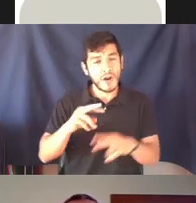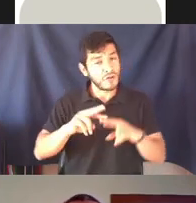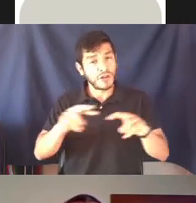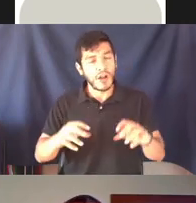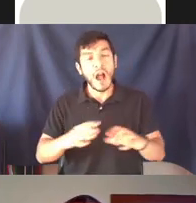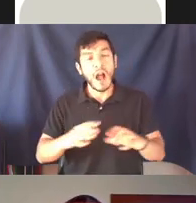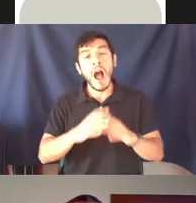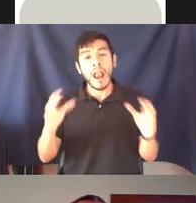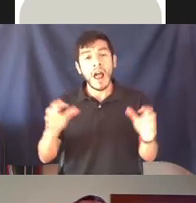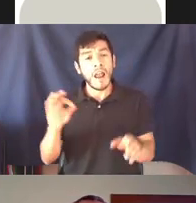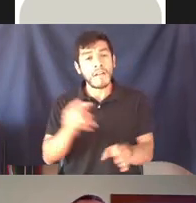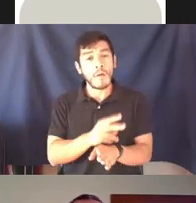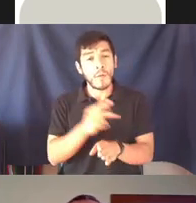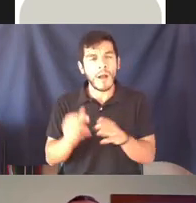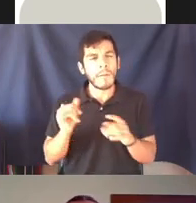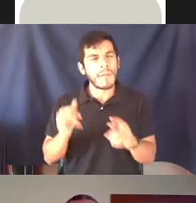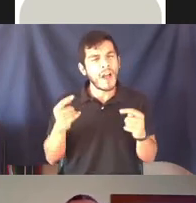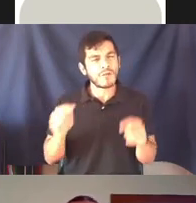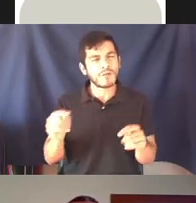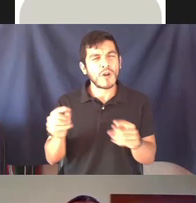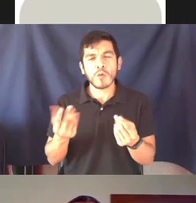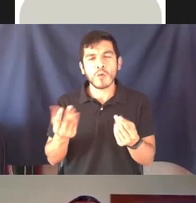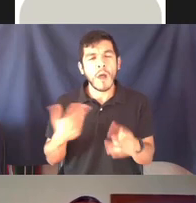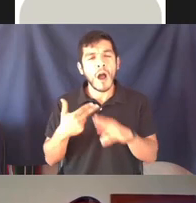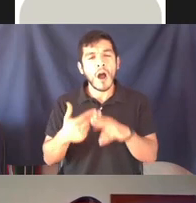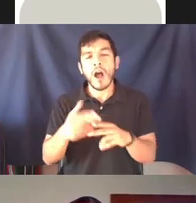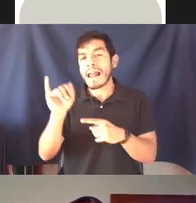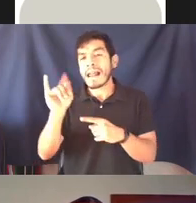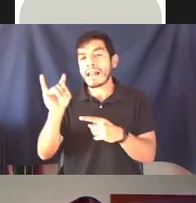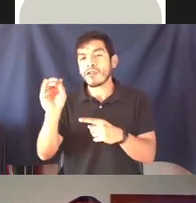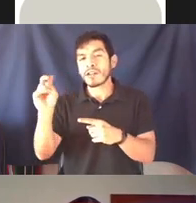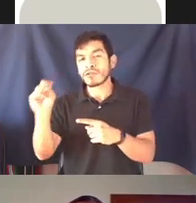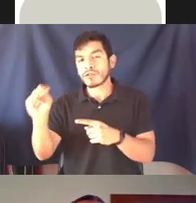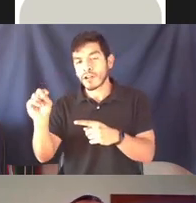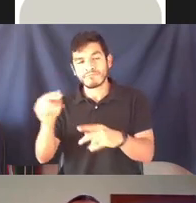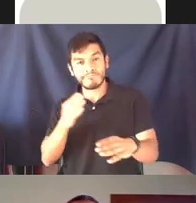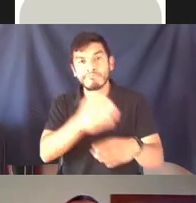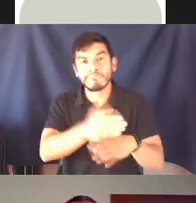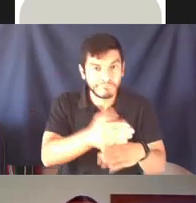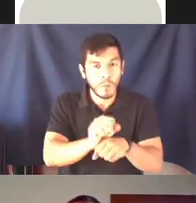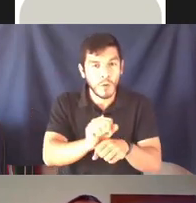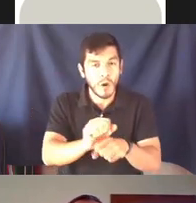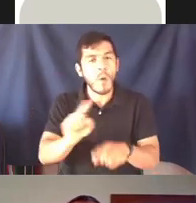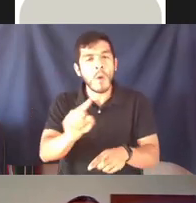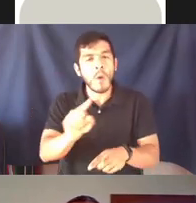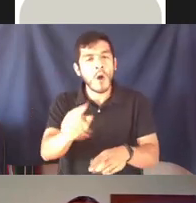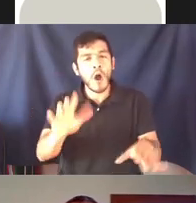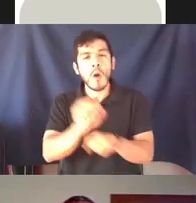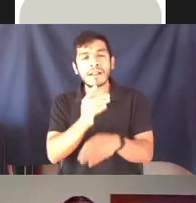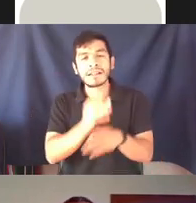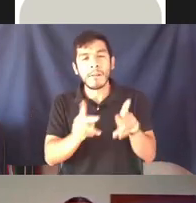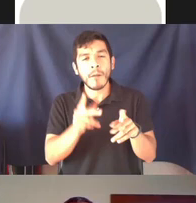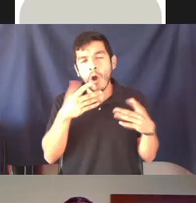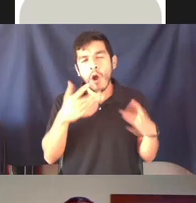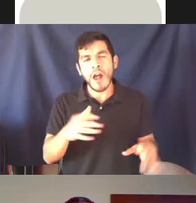call intervention work, where you're already working with young people that have had some negative circumstance or are struggling with